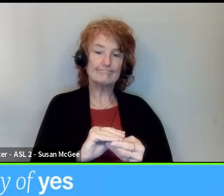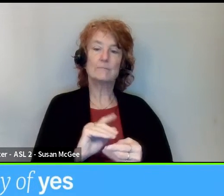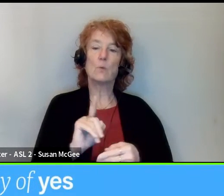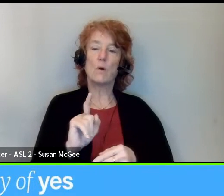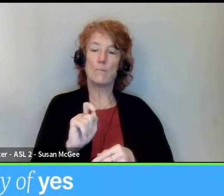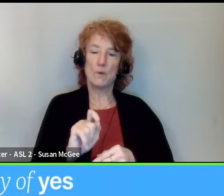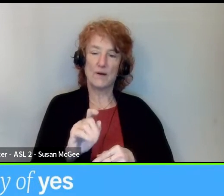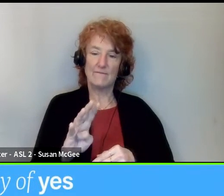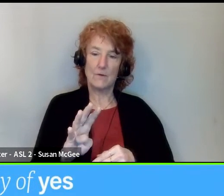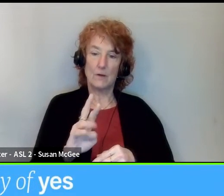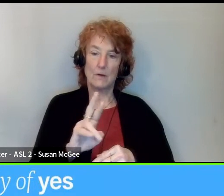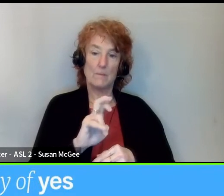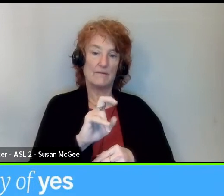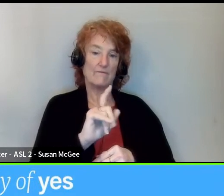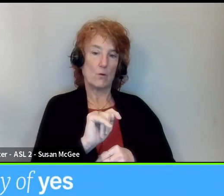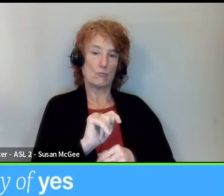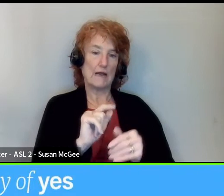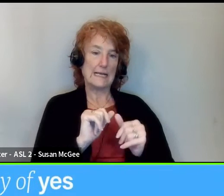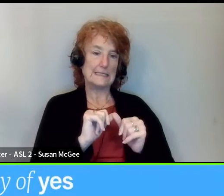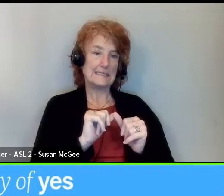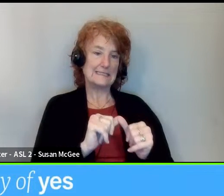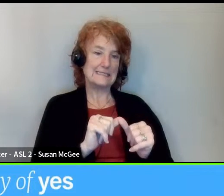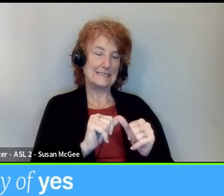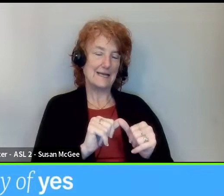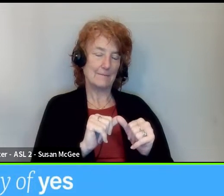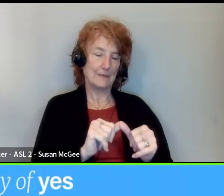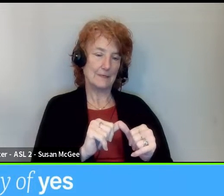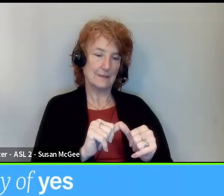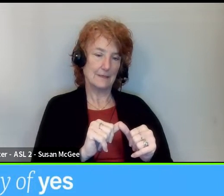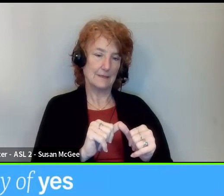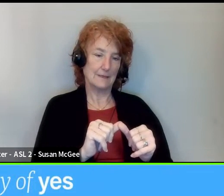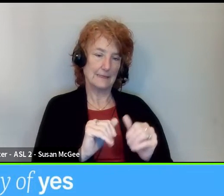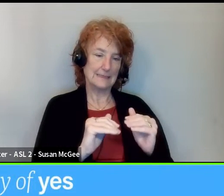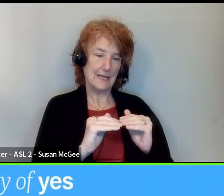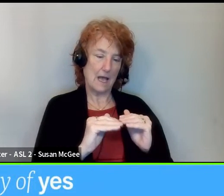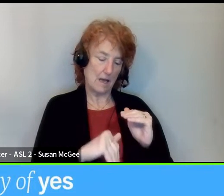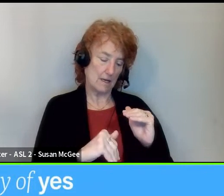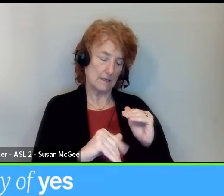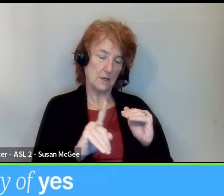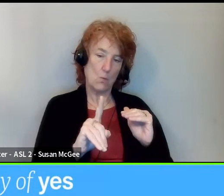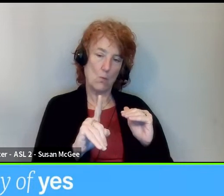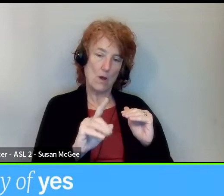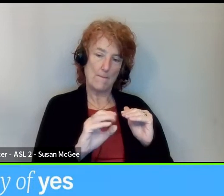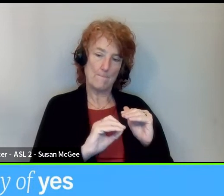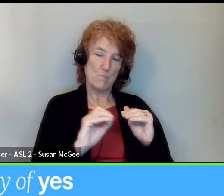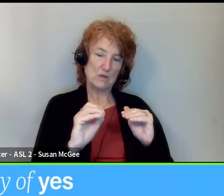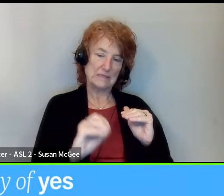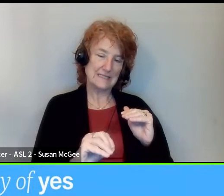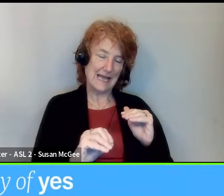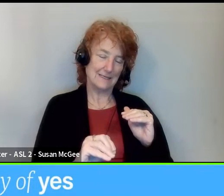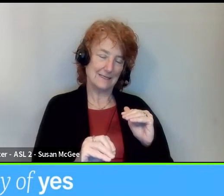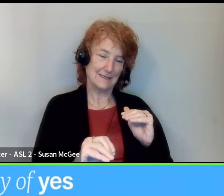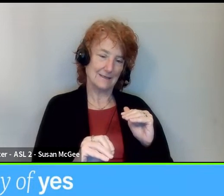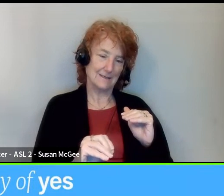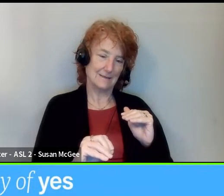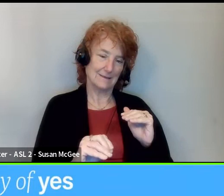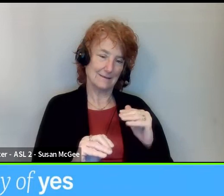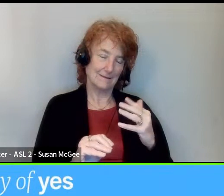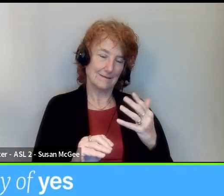the 2023 housing vacancy survey reported a vacancy rate of less than 1%. So reports otherwise are